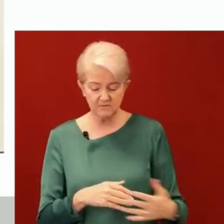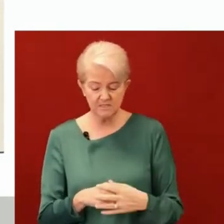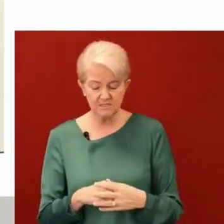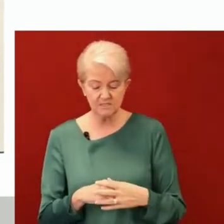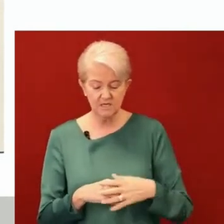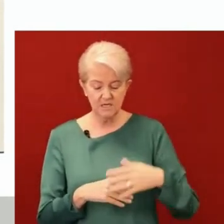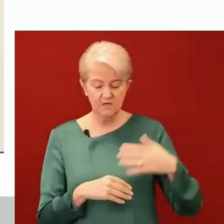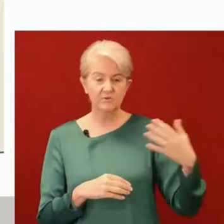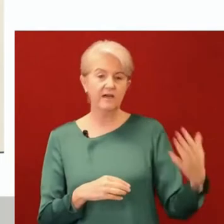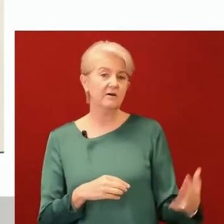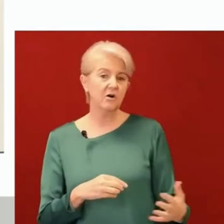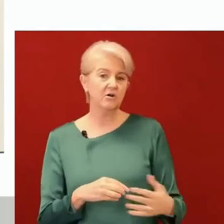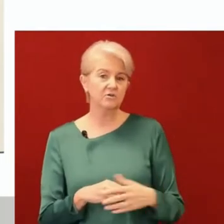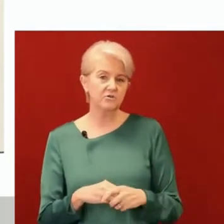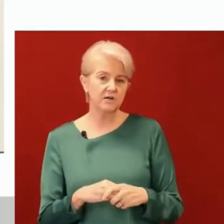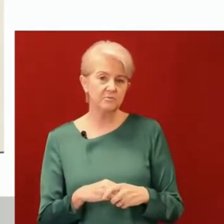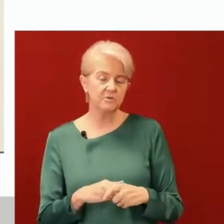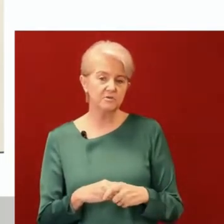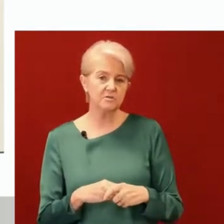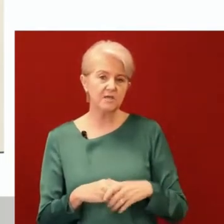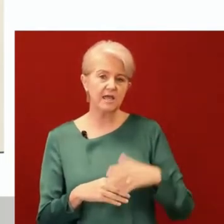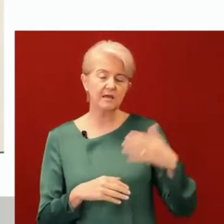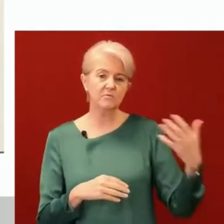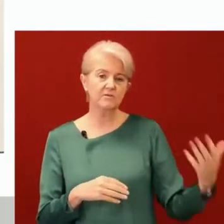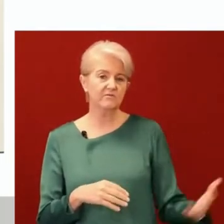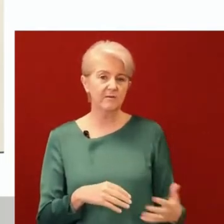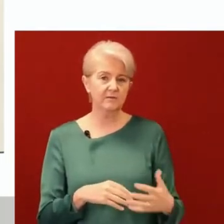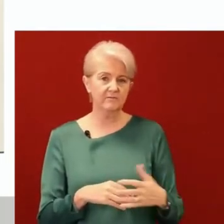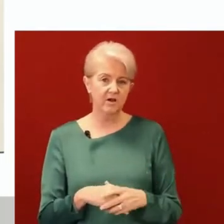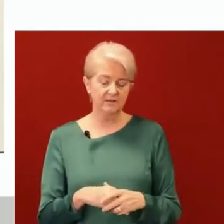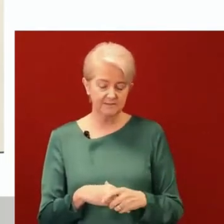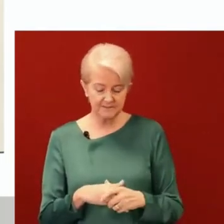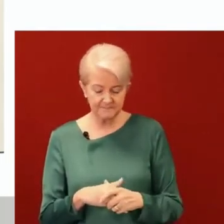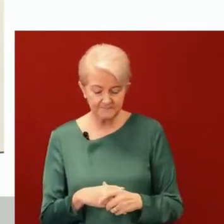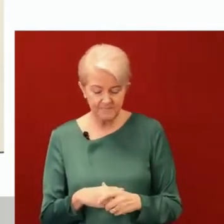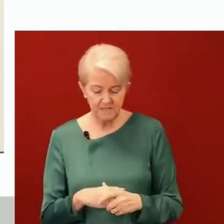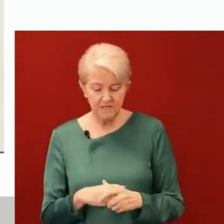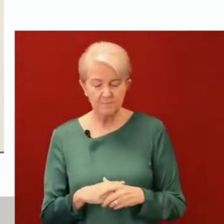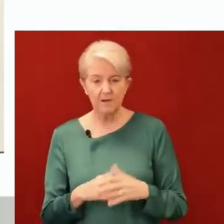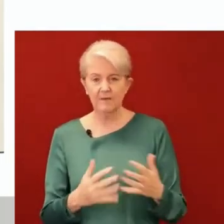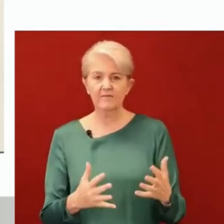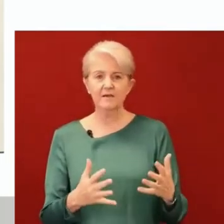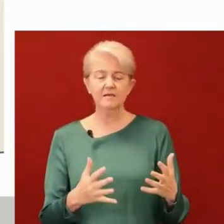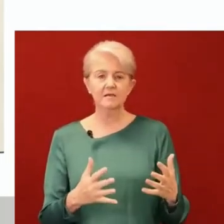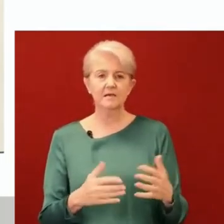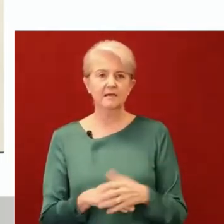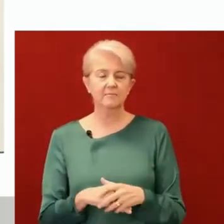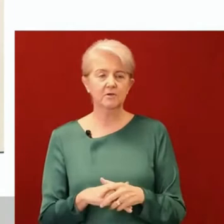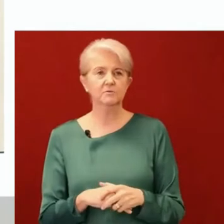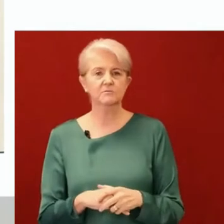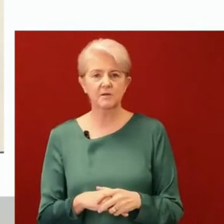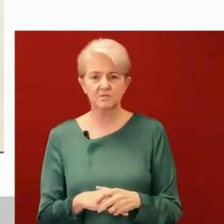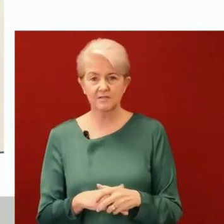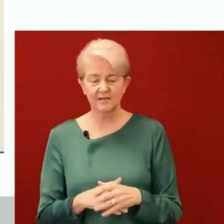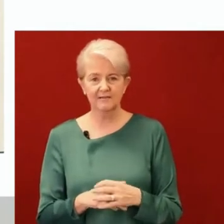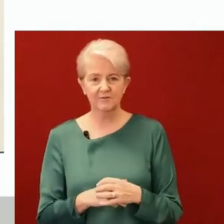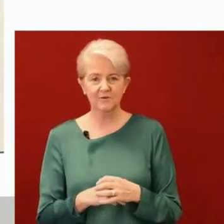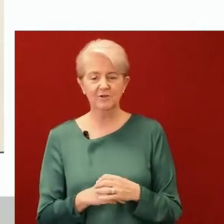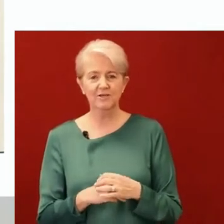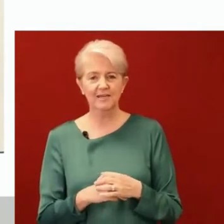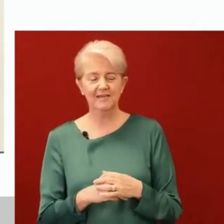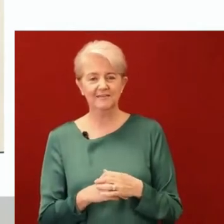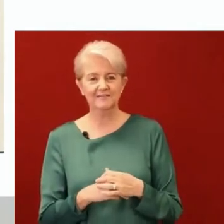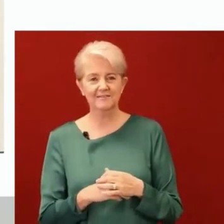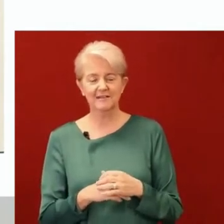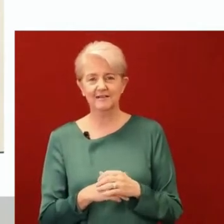mental illness, with alcohol and drug abuse, and with family violence. My mother, who as much as I love